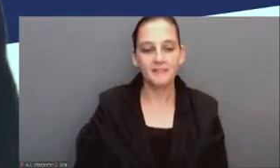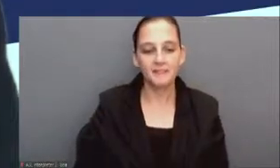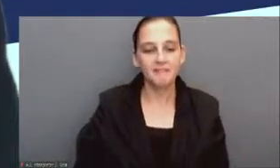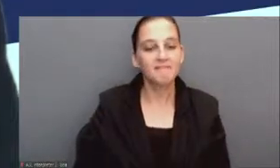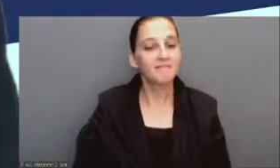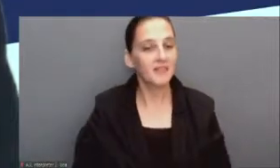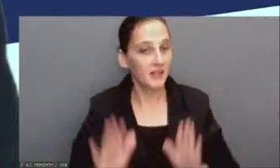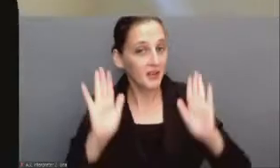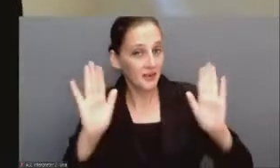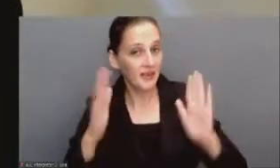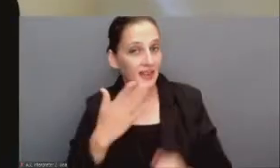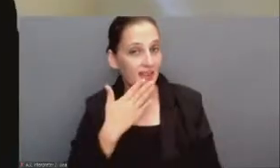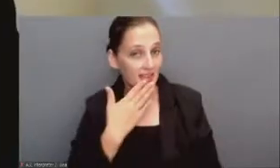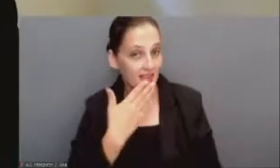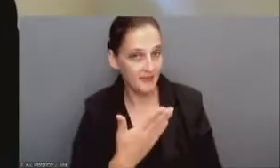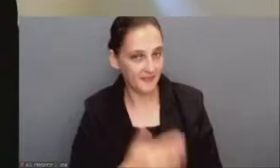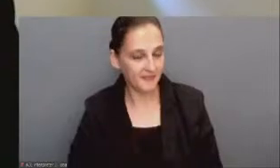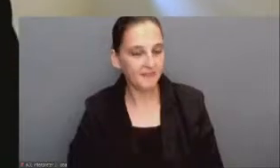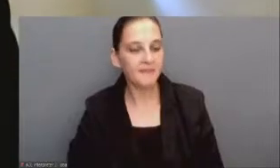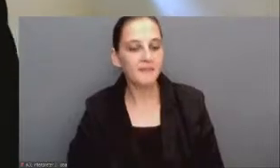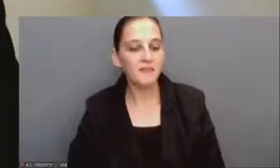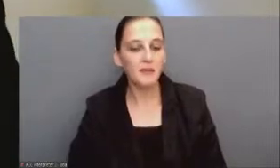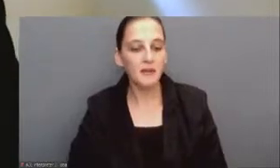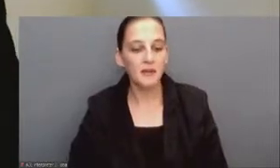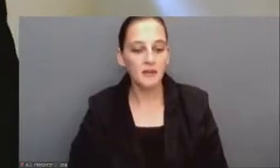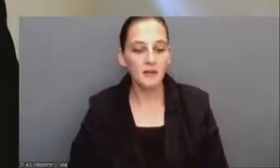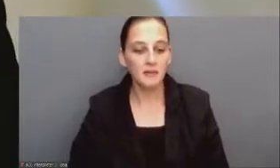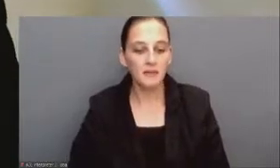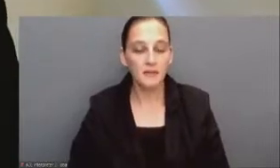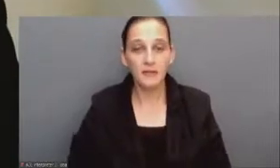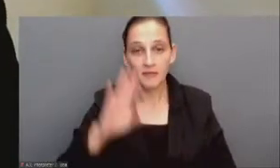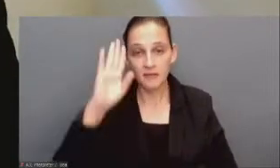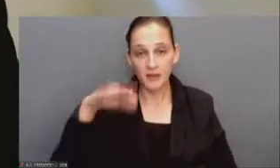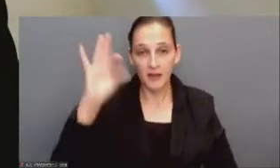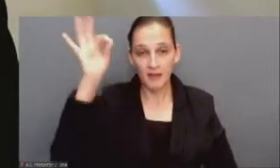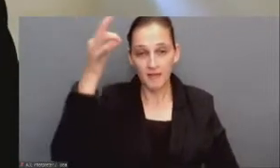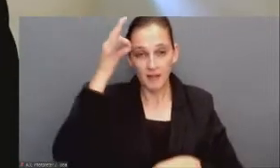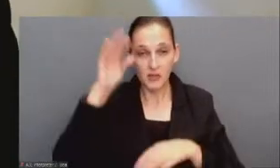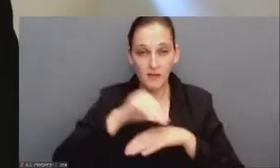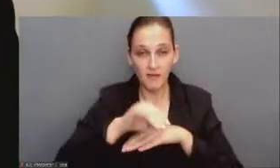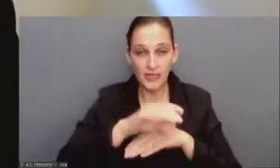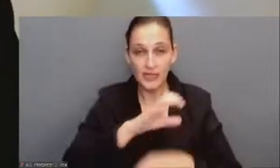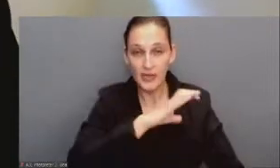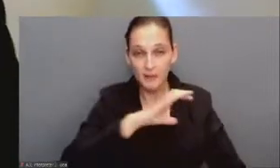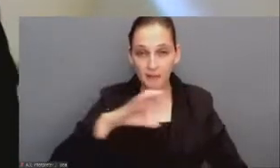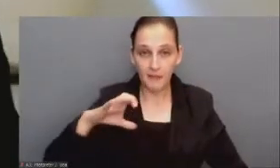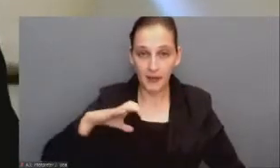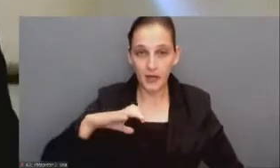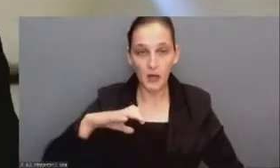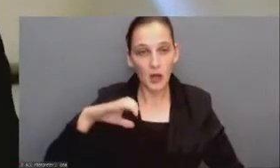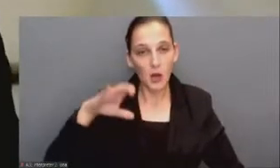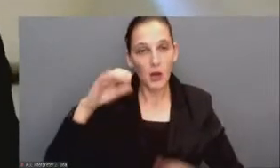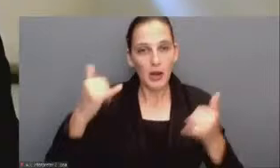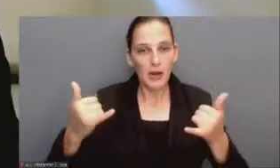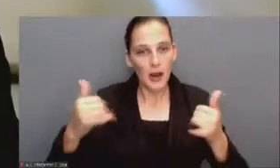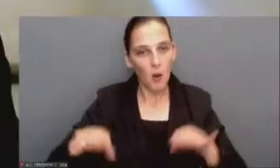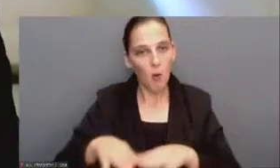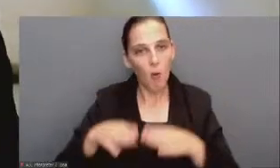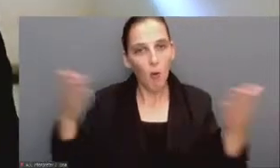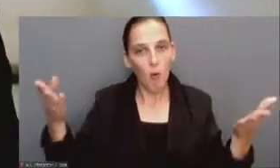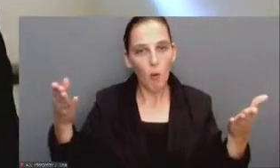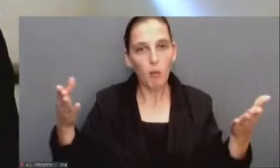Great. Thank you, Madam Chair. As with all federal advisory committees, this is an opportunity for the task force